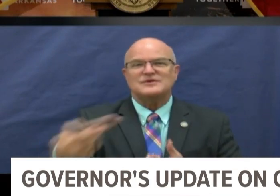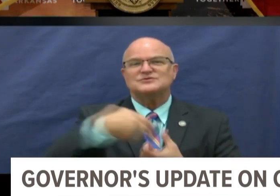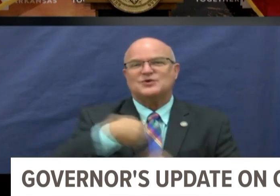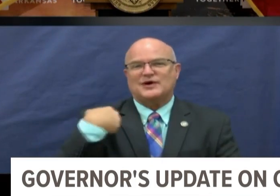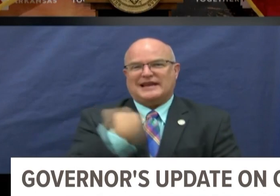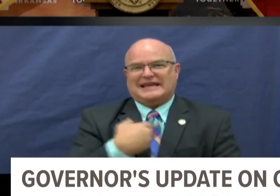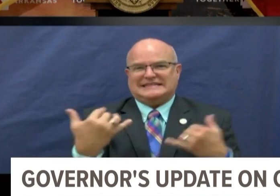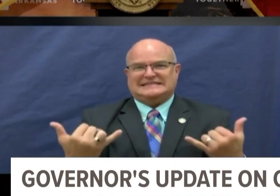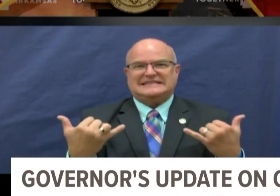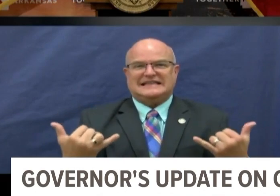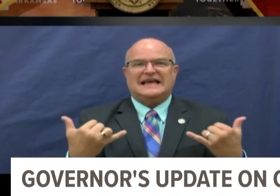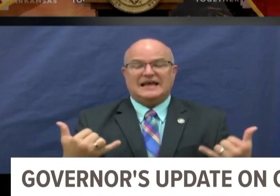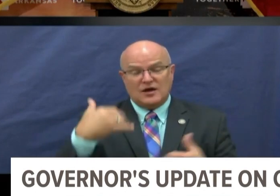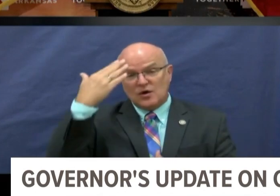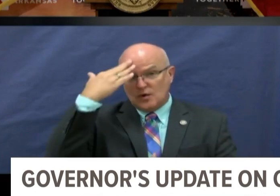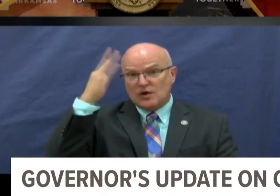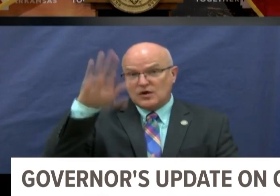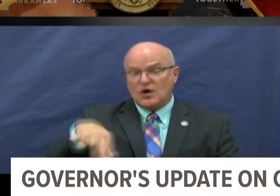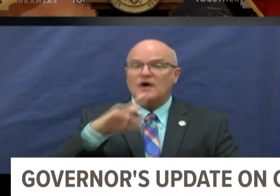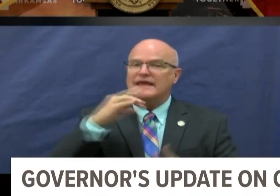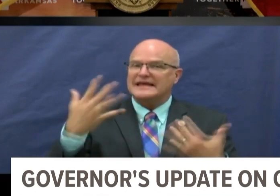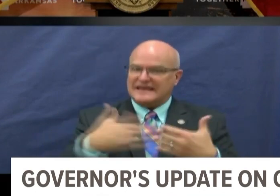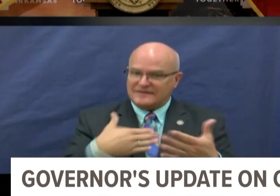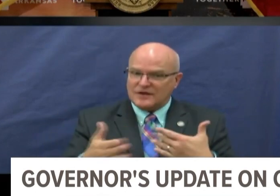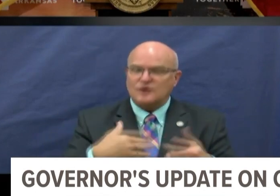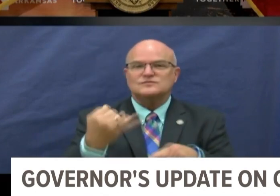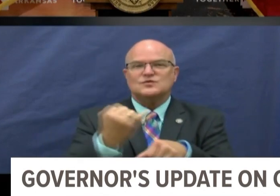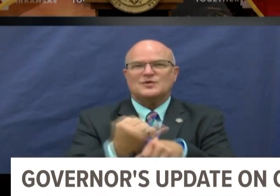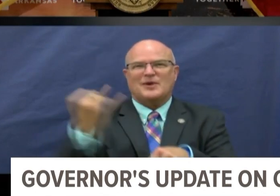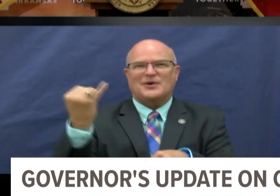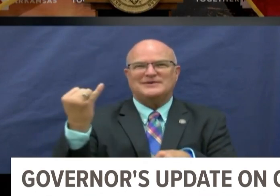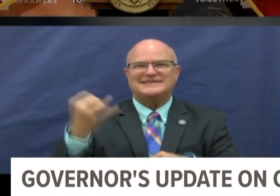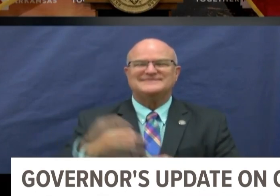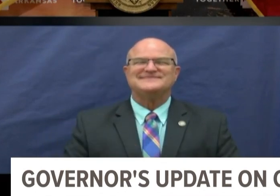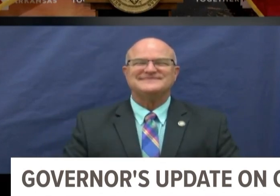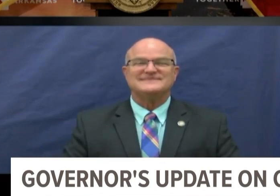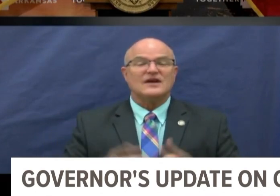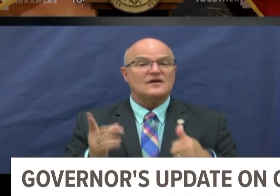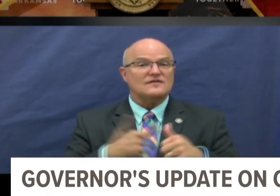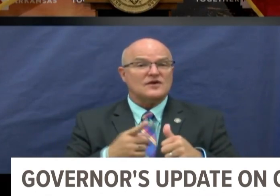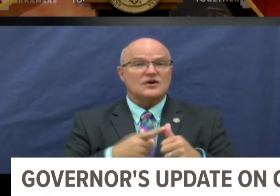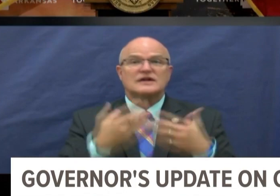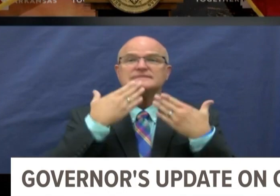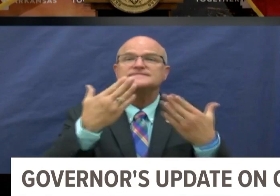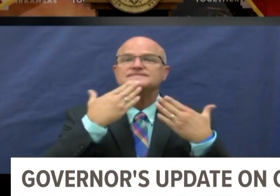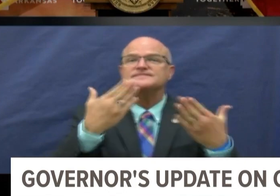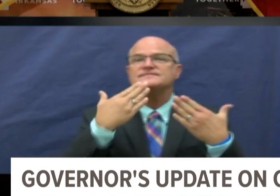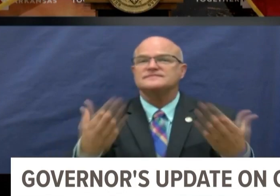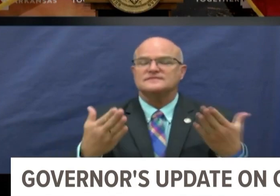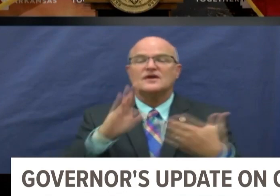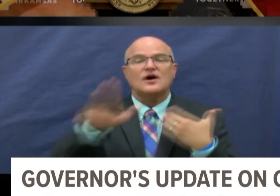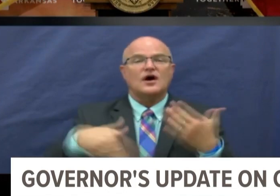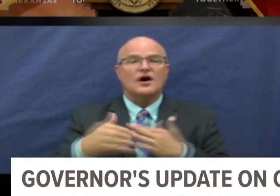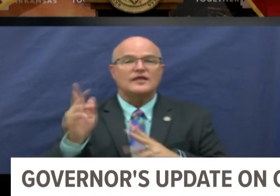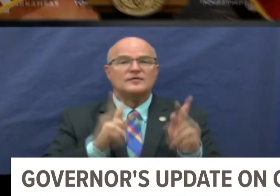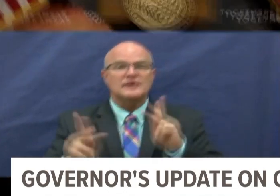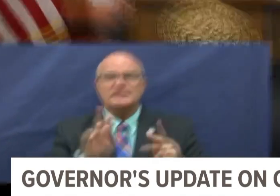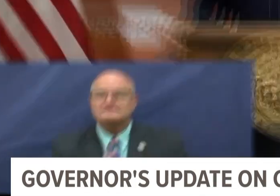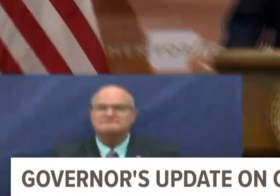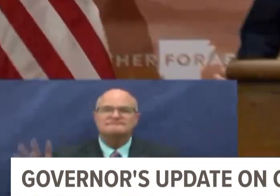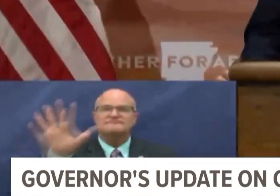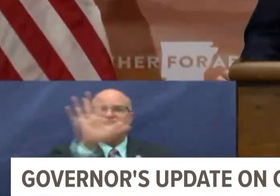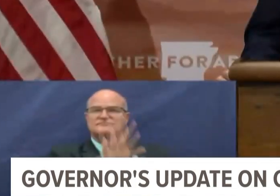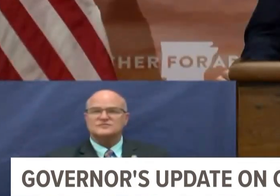us today, even though that is remotely. And I first want to express appreciation to all those across